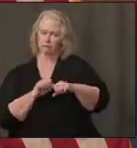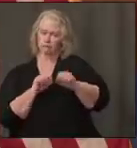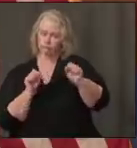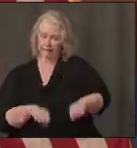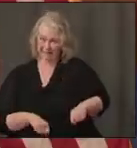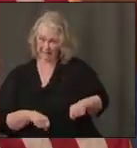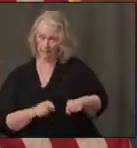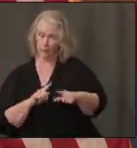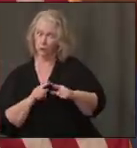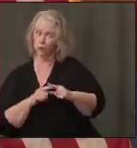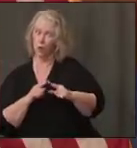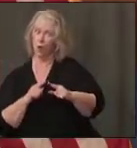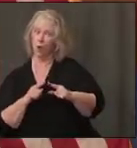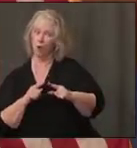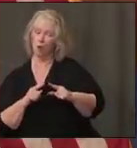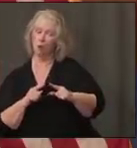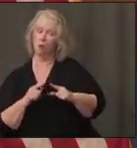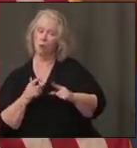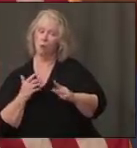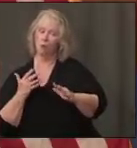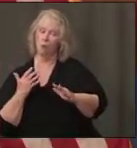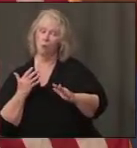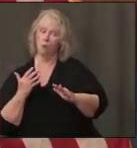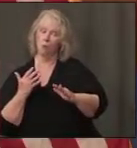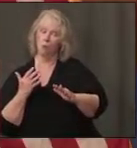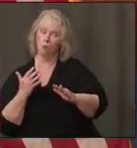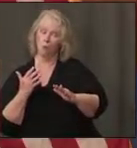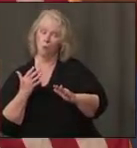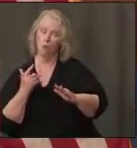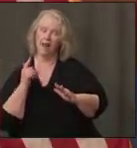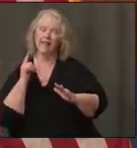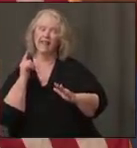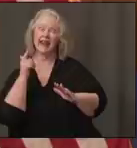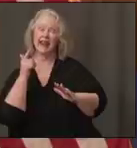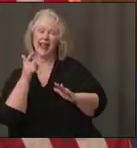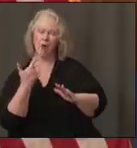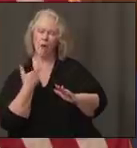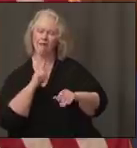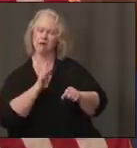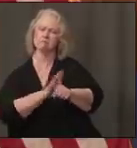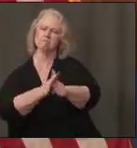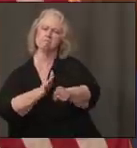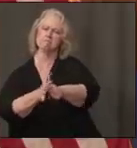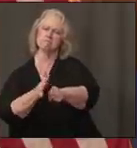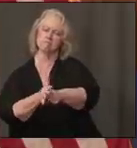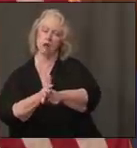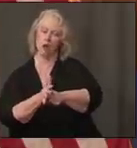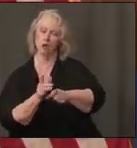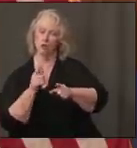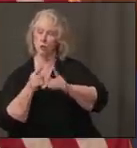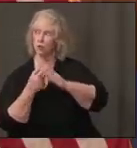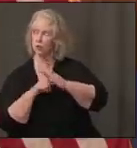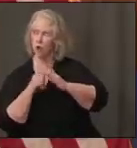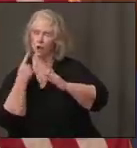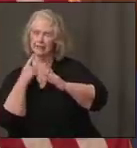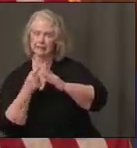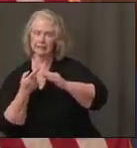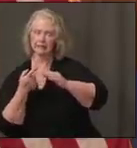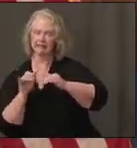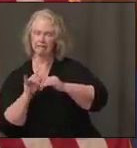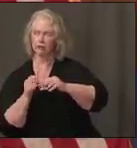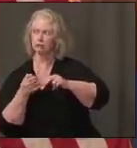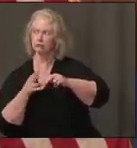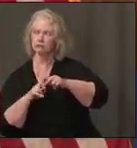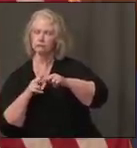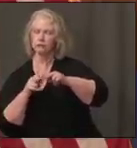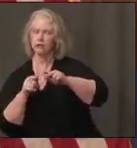when the cases get to be very low, you have all the coverage you need to ensure that as you start to see infections increase potentially in the